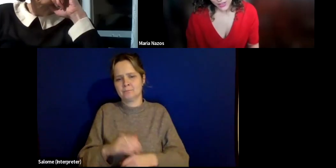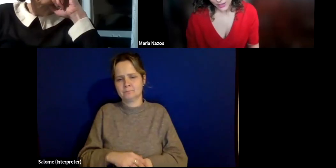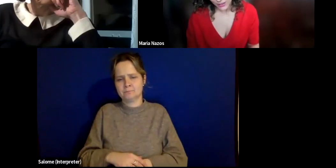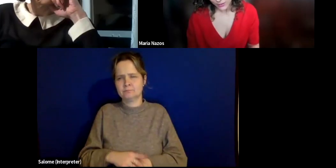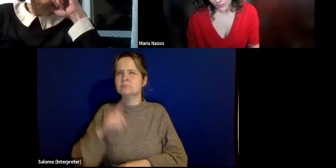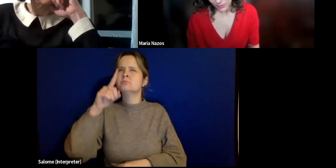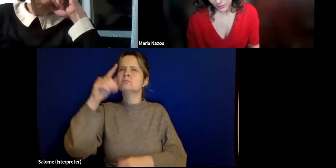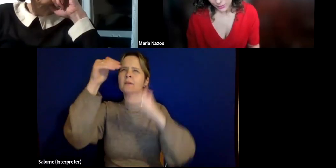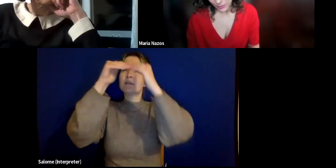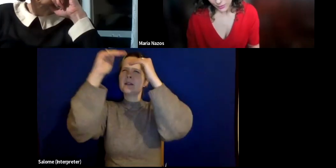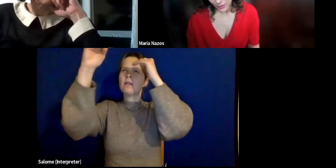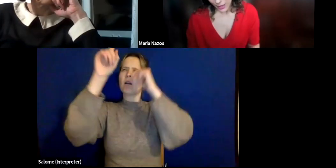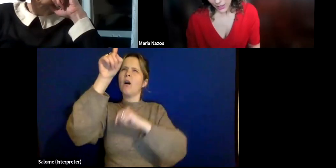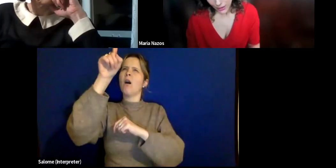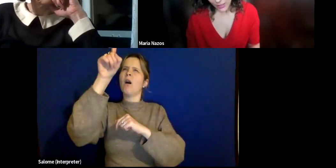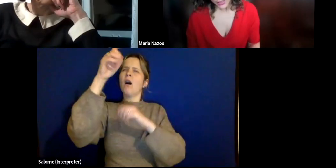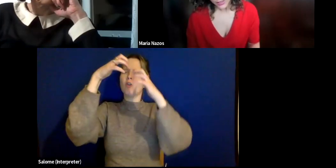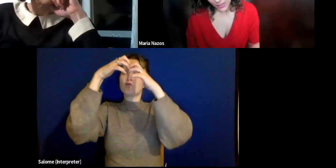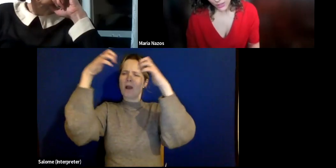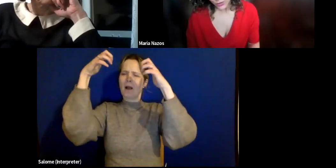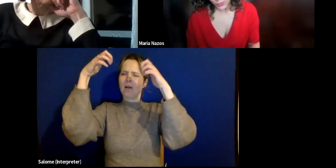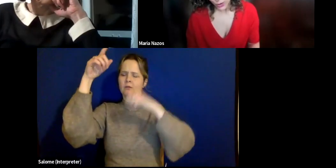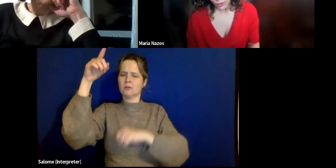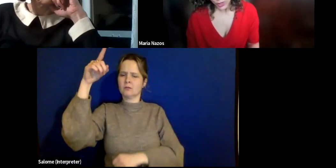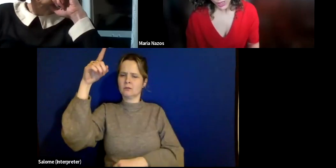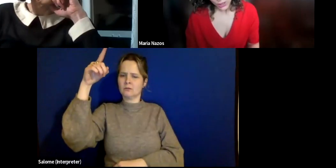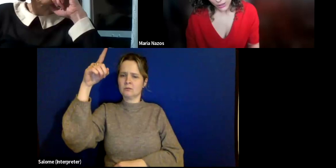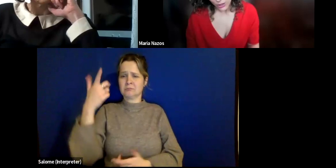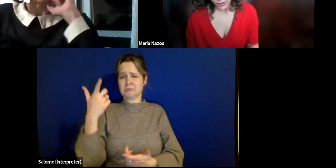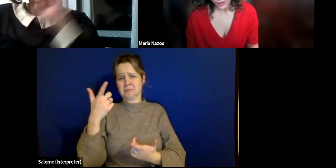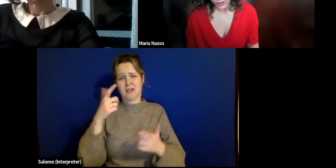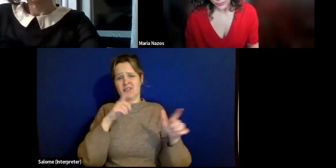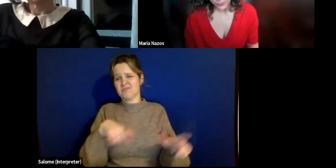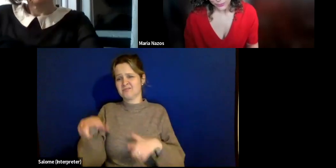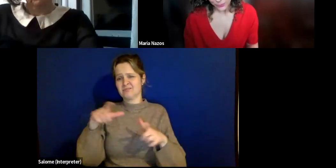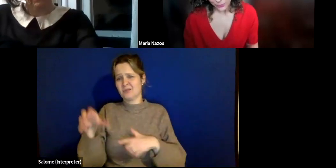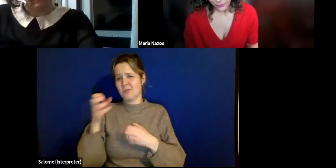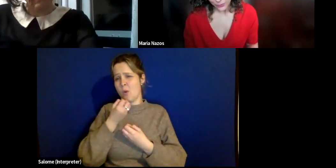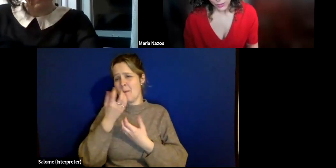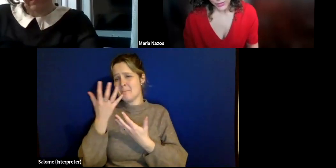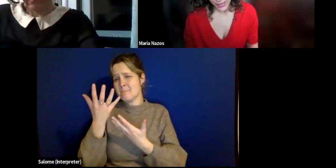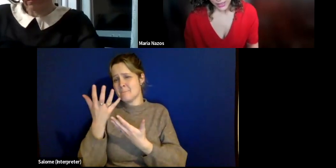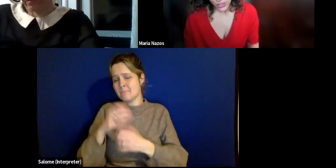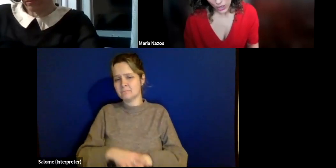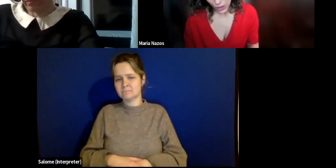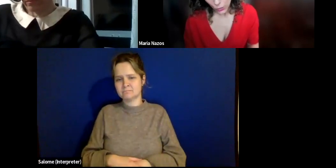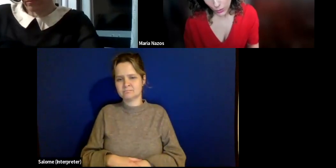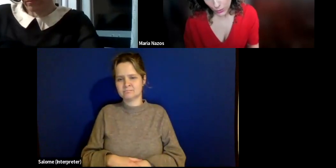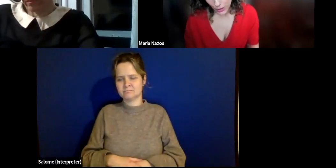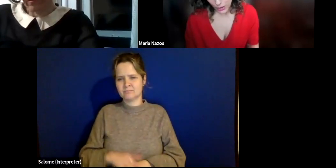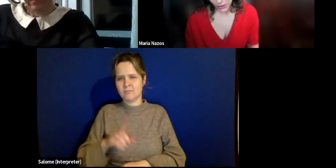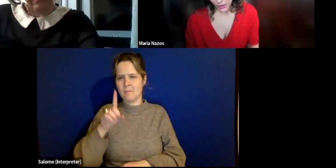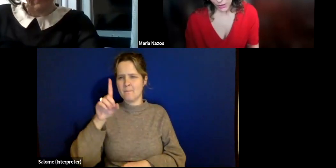crack in the ceiling. I could continue this poem a little longer, but that